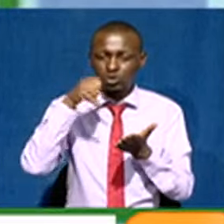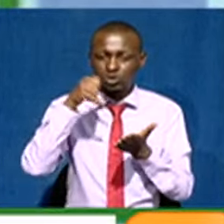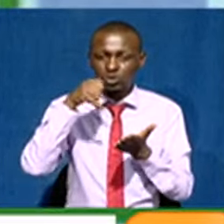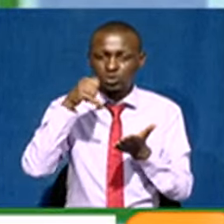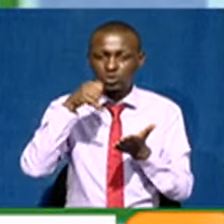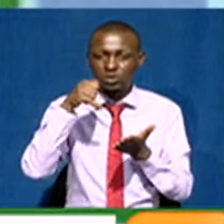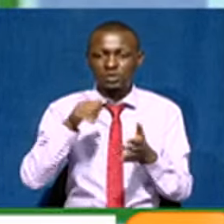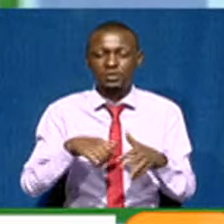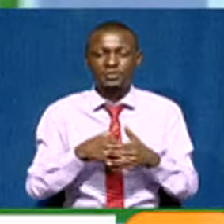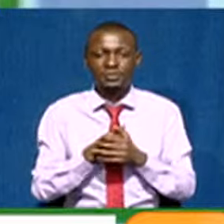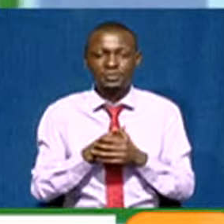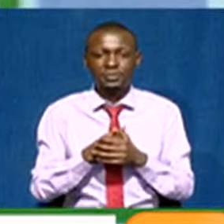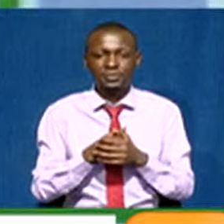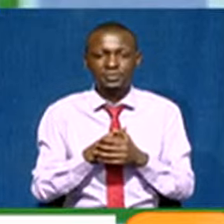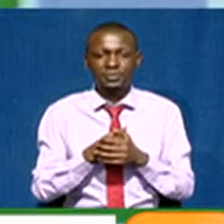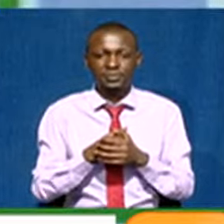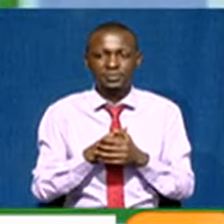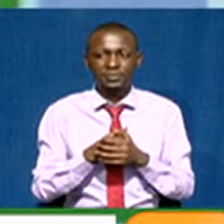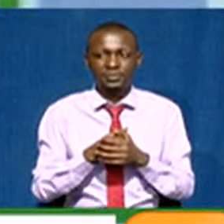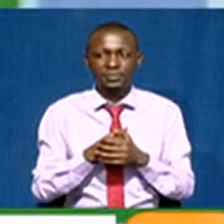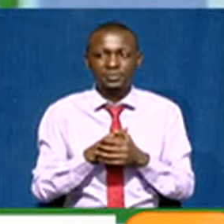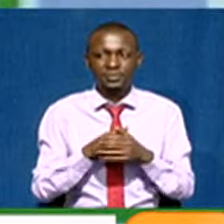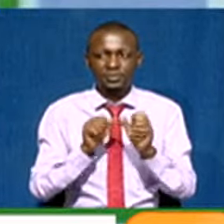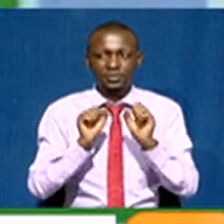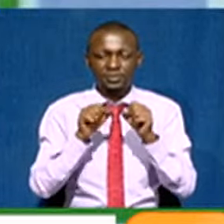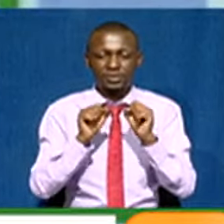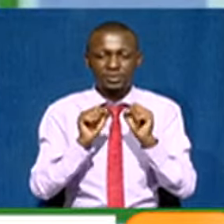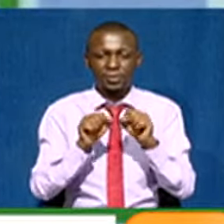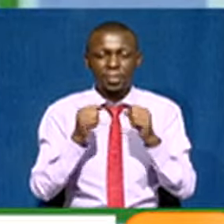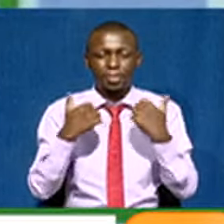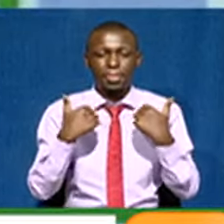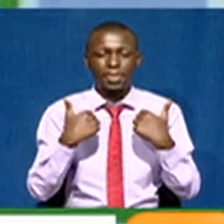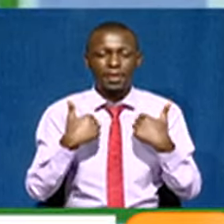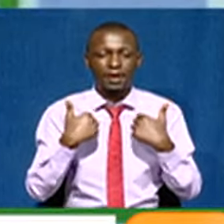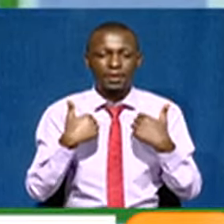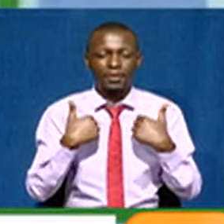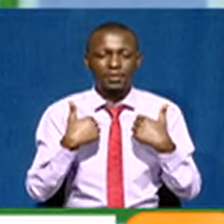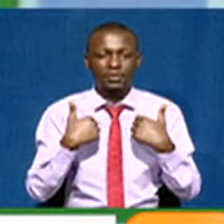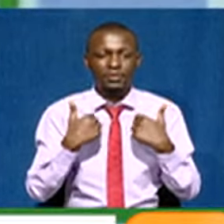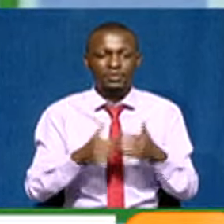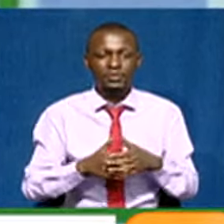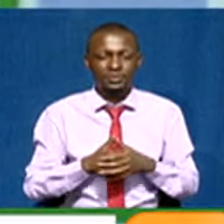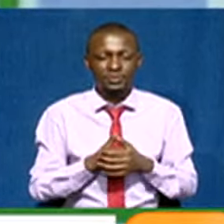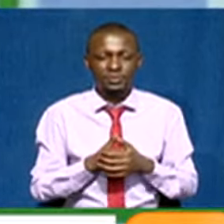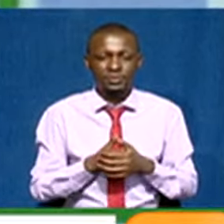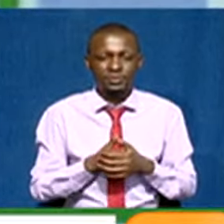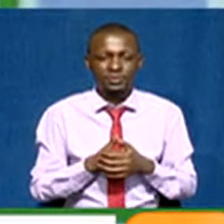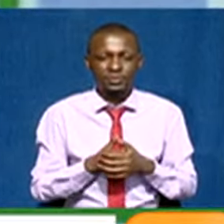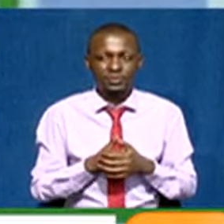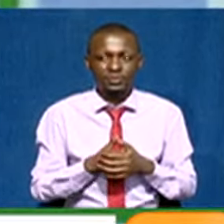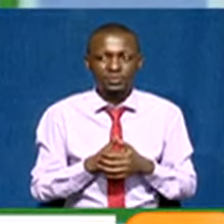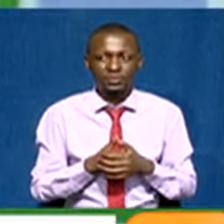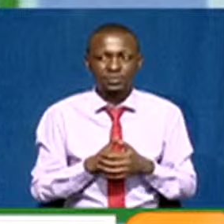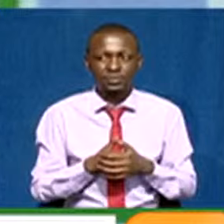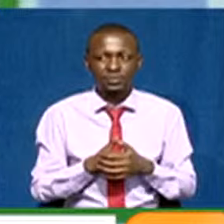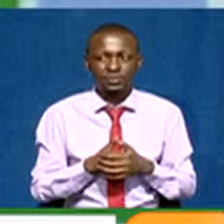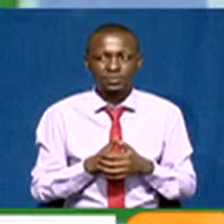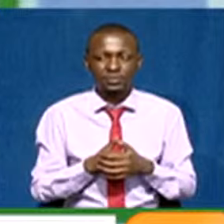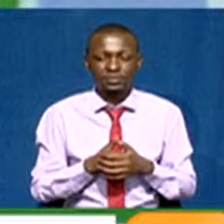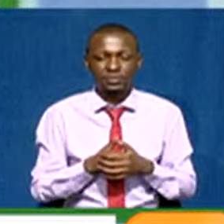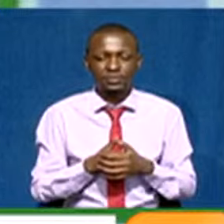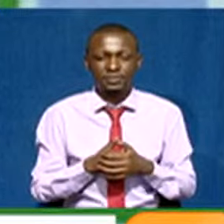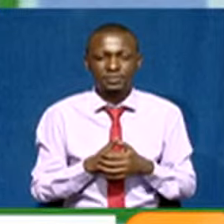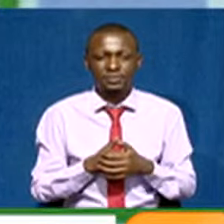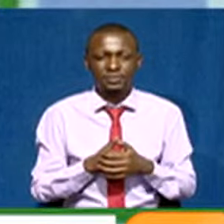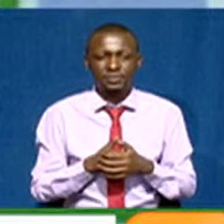led us to really looking at what you call the senior savers loan, which of course you must necessarily not be